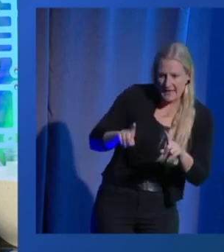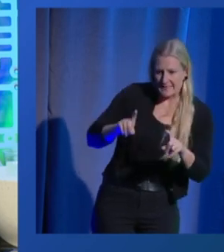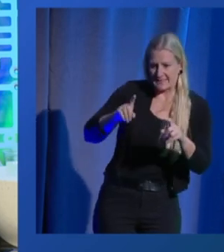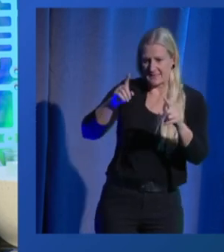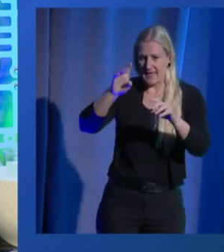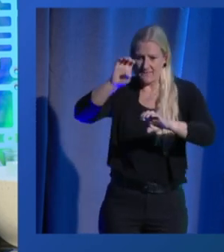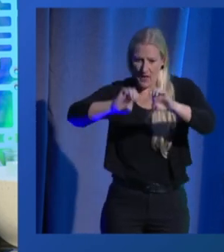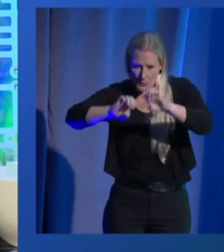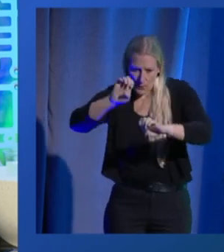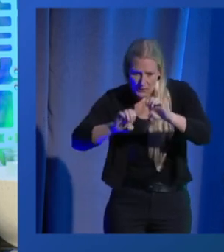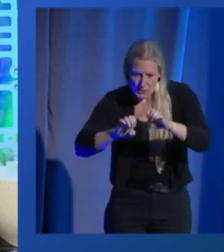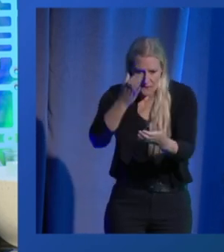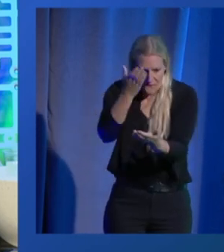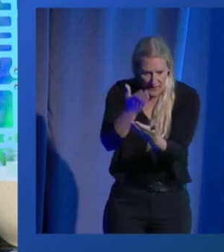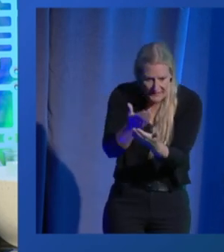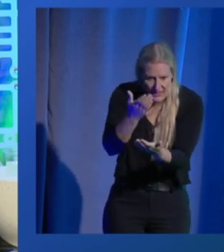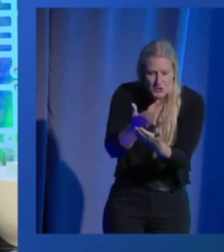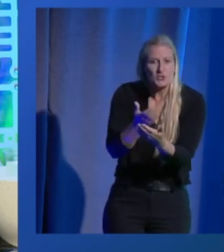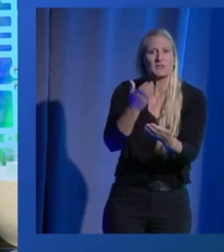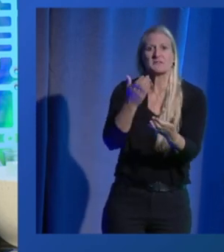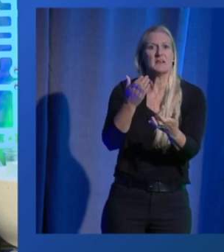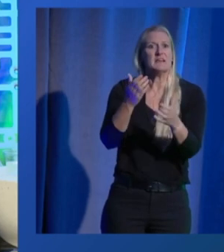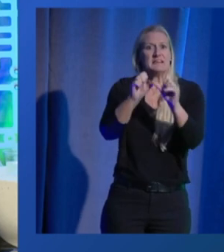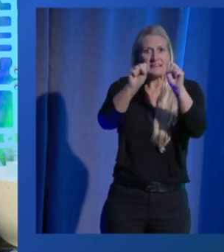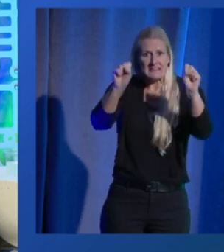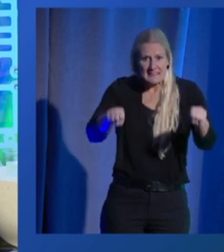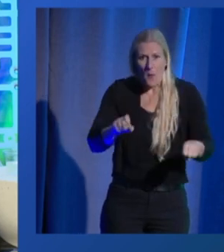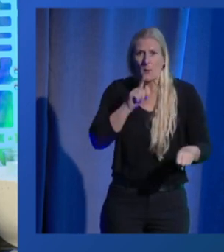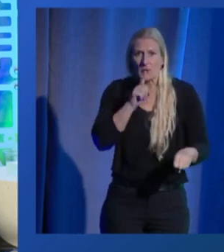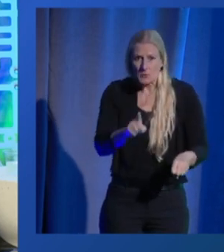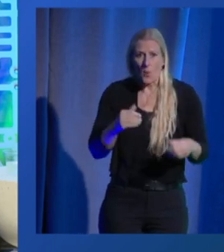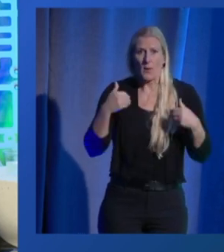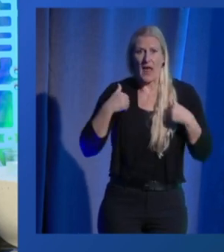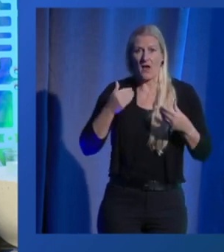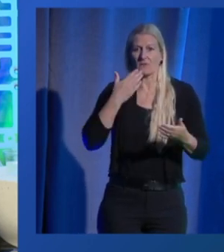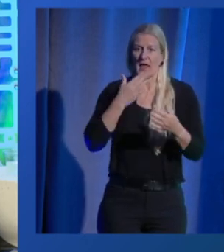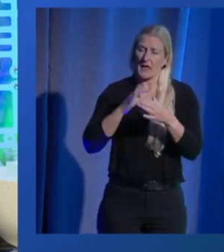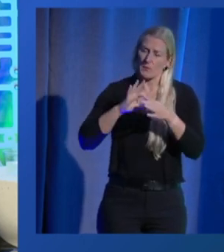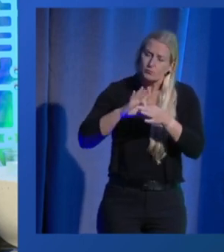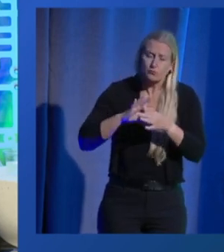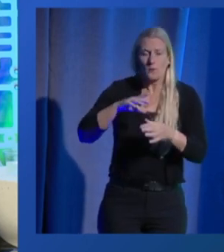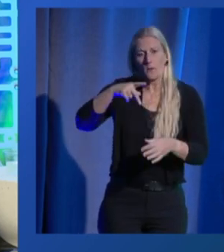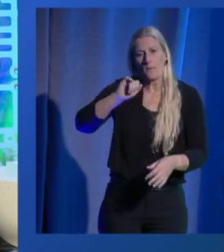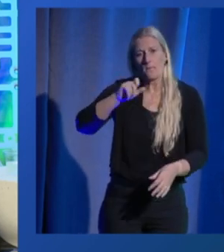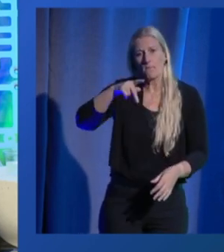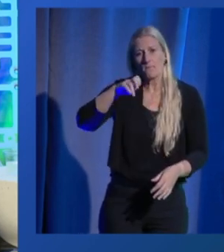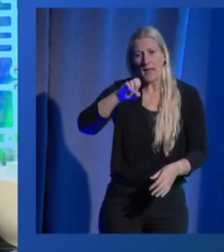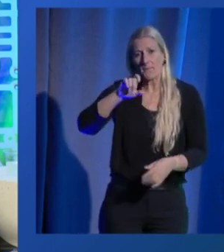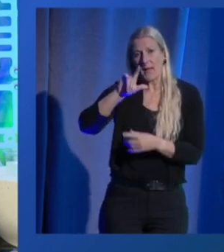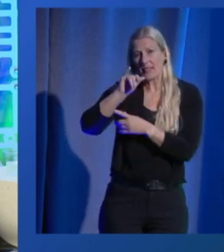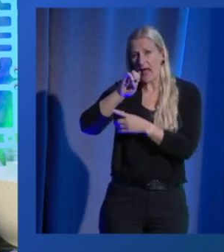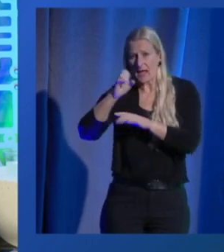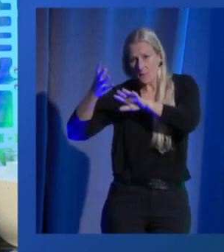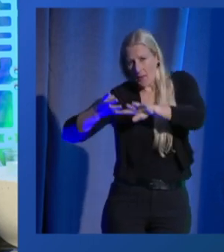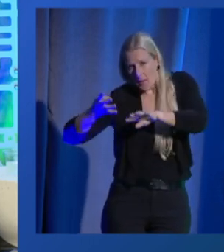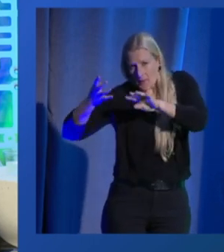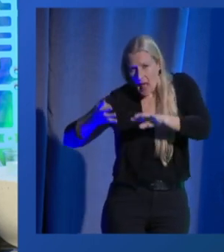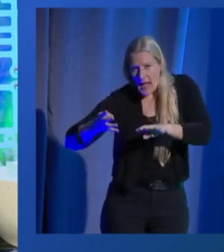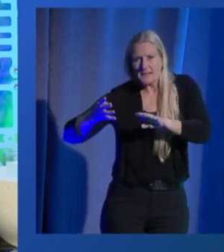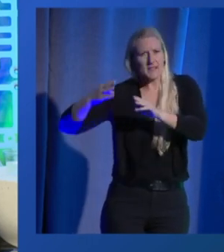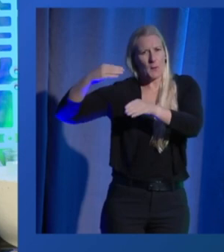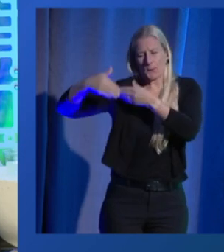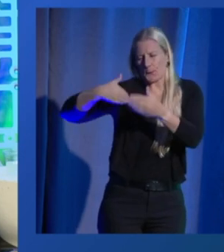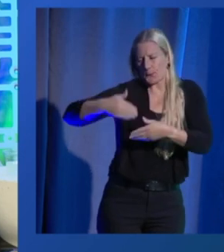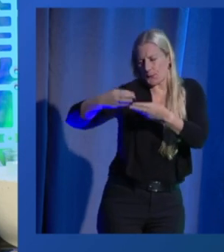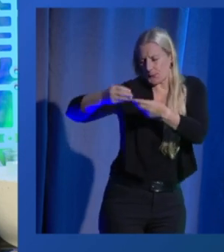verification systems that we have very very tight mlops pip lines that we have the best possible data security and